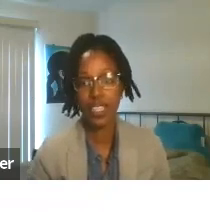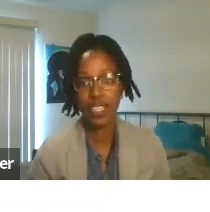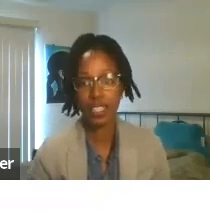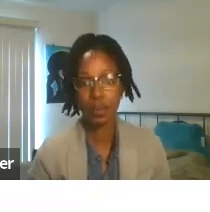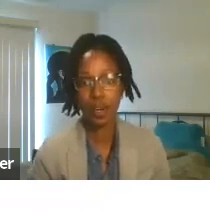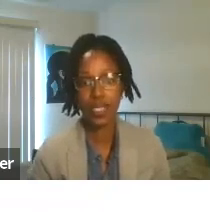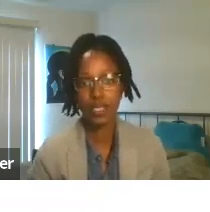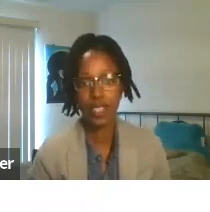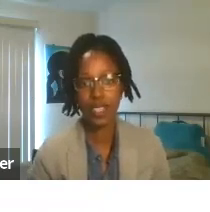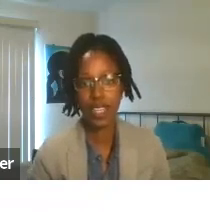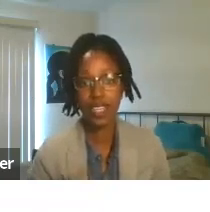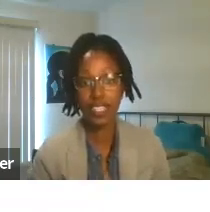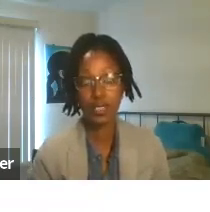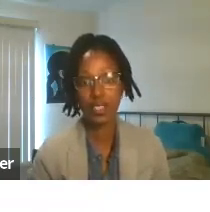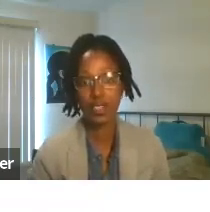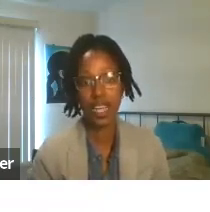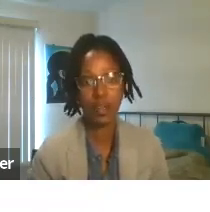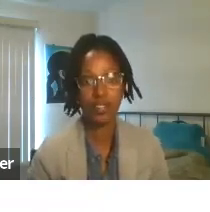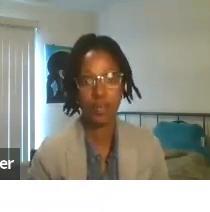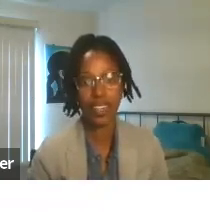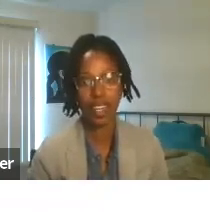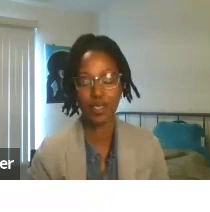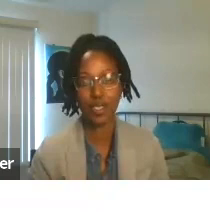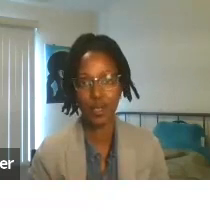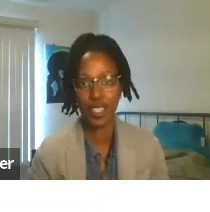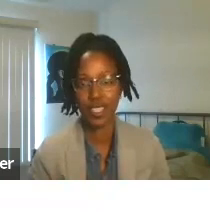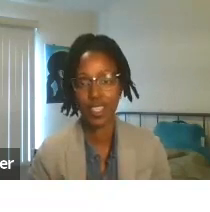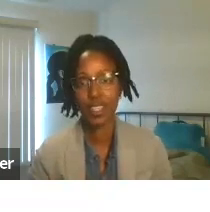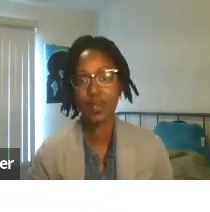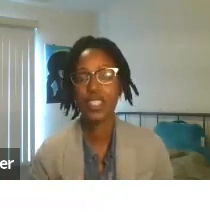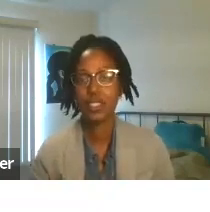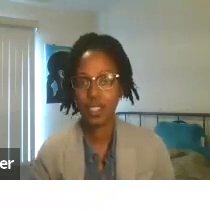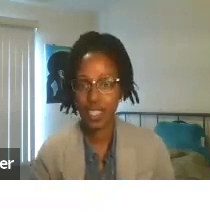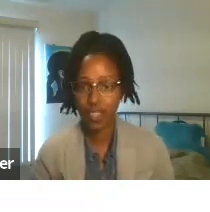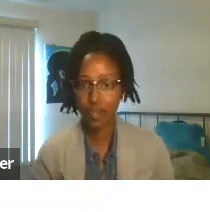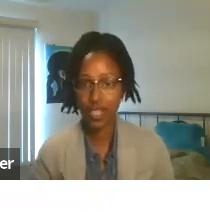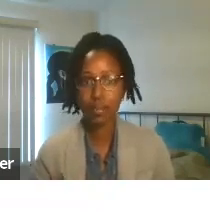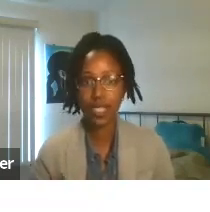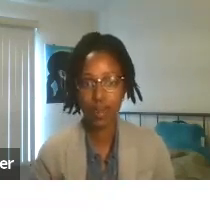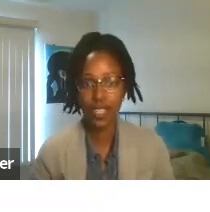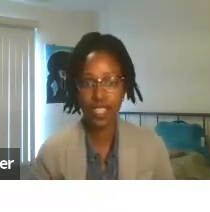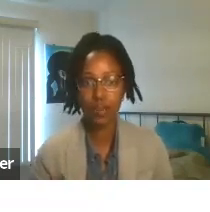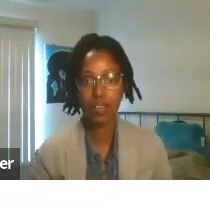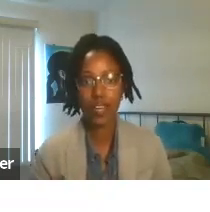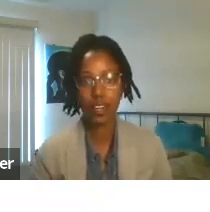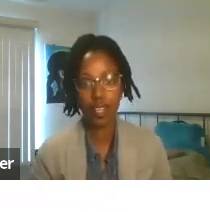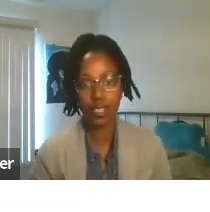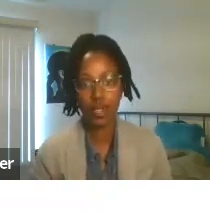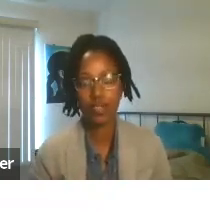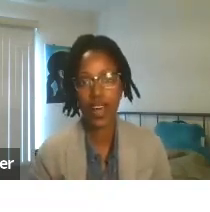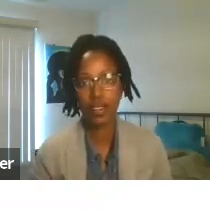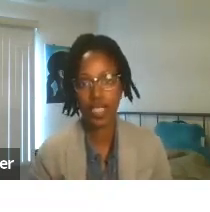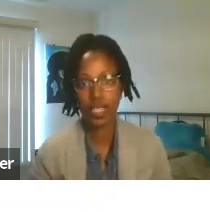for enhancing the departmental and institutional climate for Black doctoral students, particularly given the racial mismatch that we find